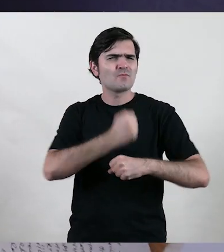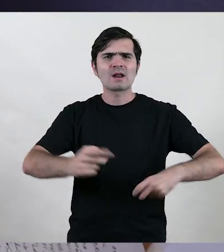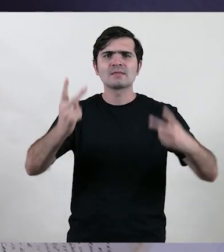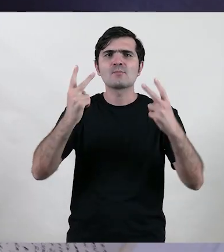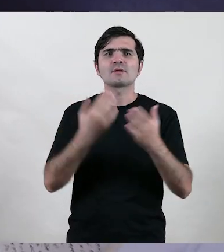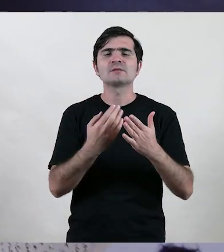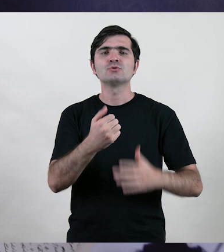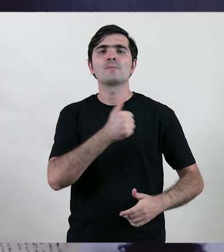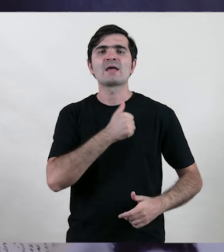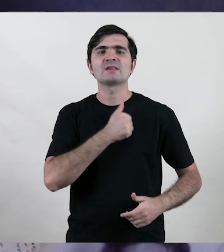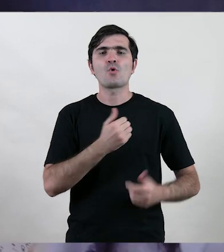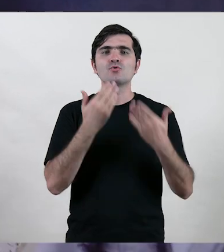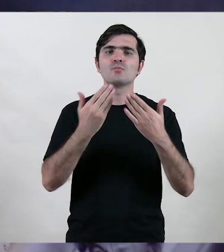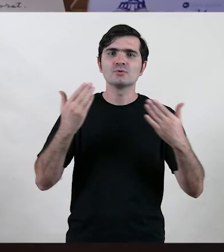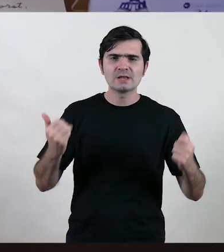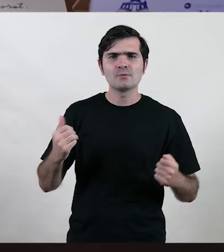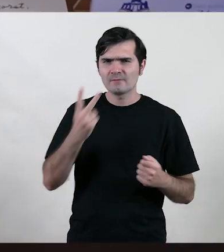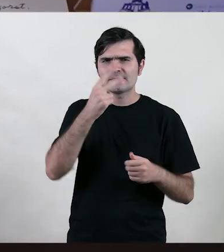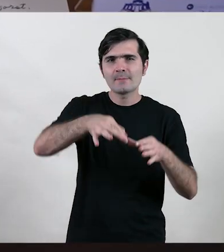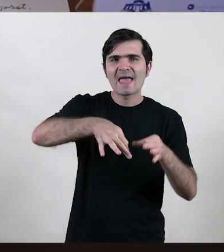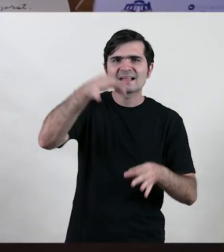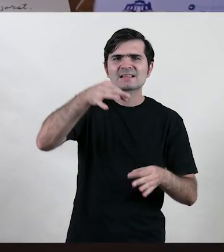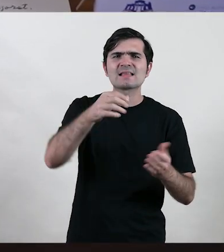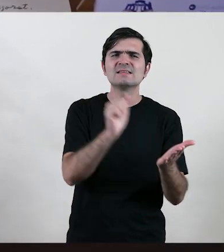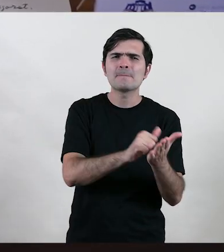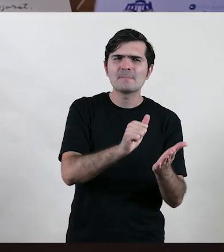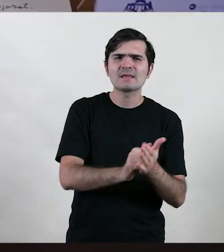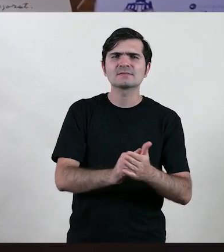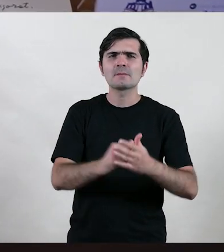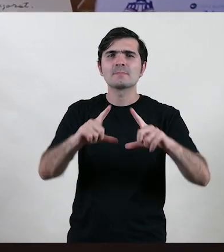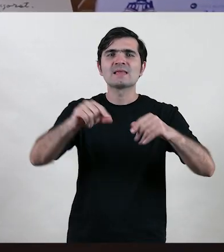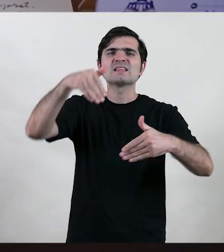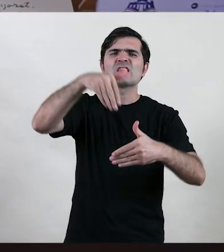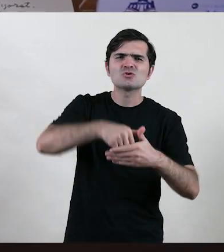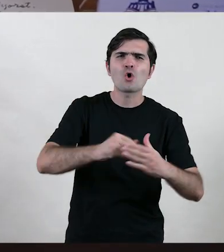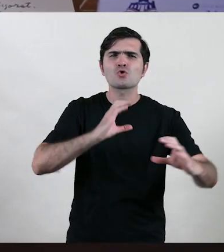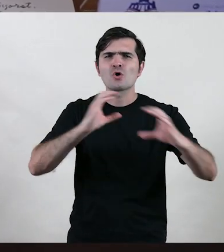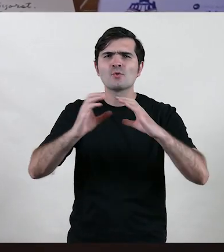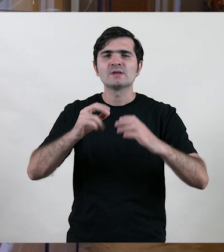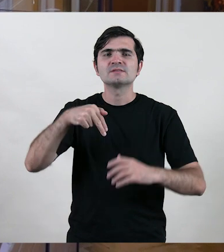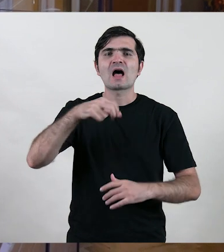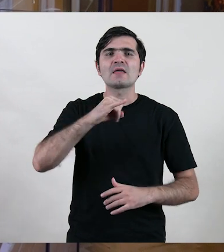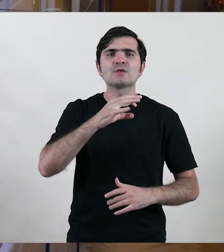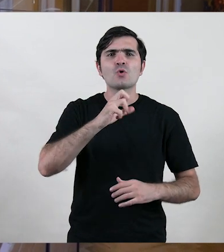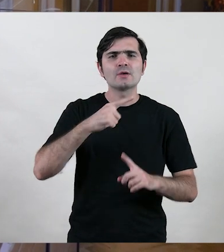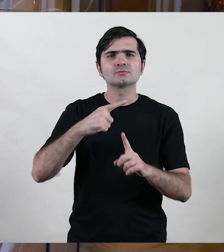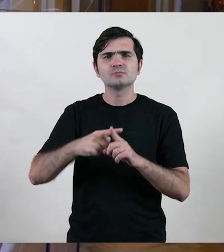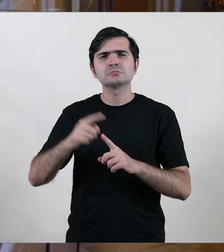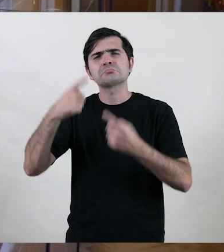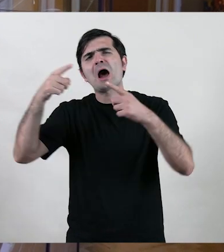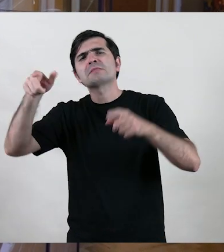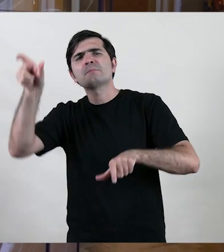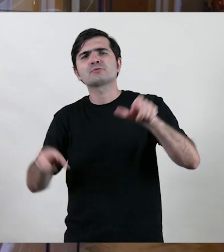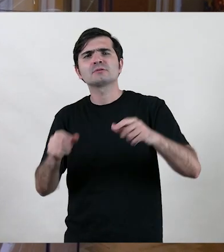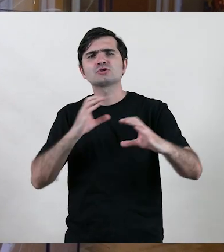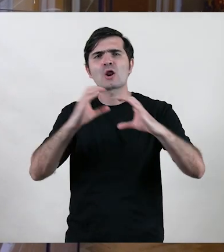museum's heritage. This remarkable collection also benefits from press excerpts, correspondence between Professor